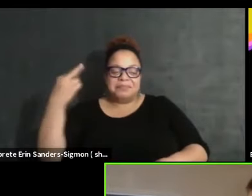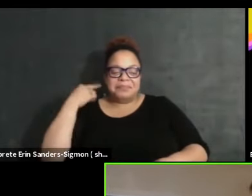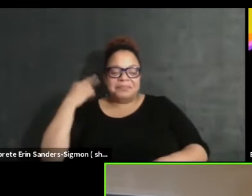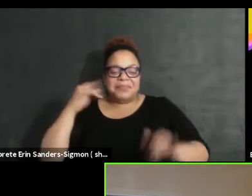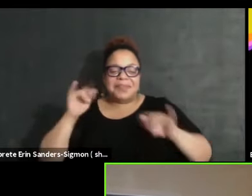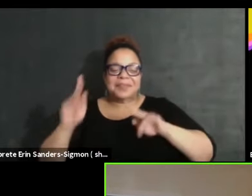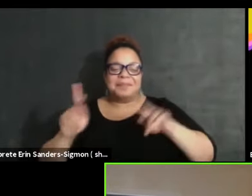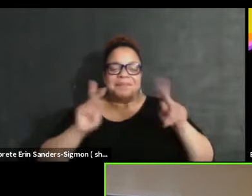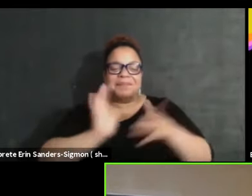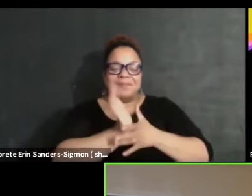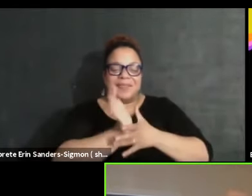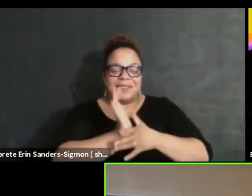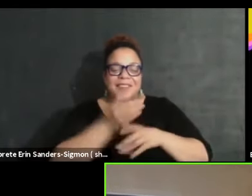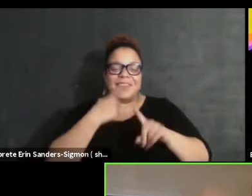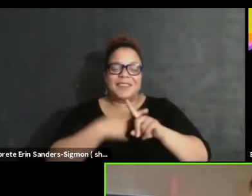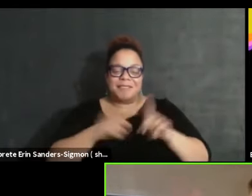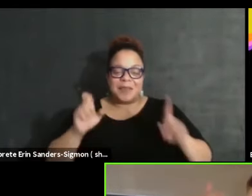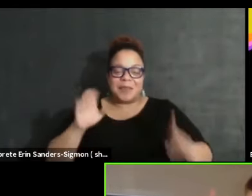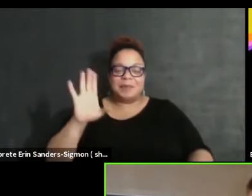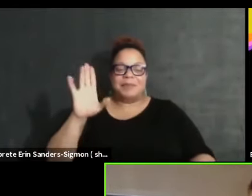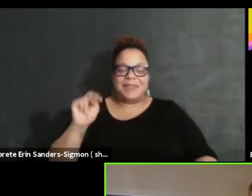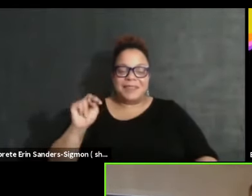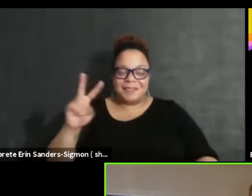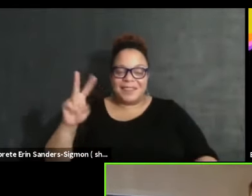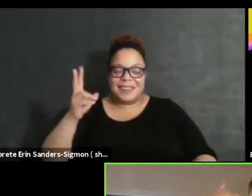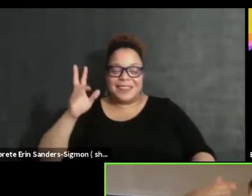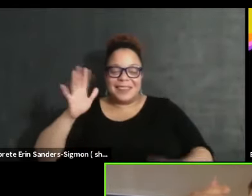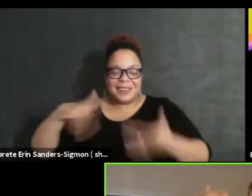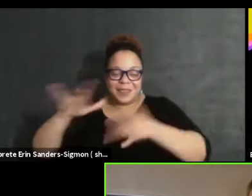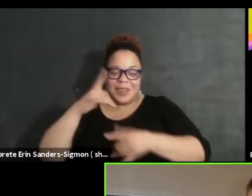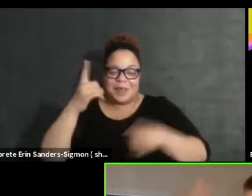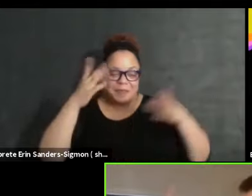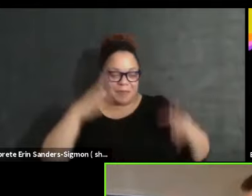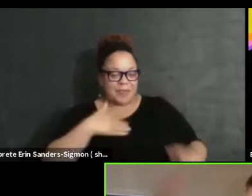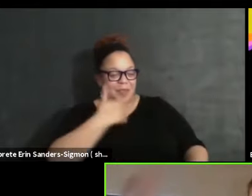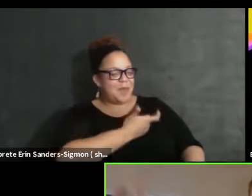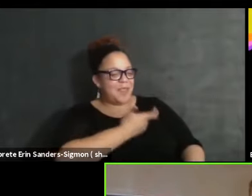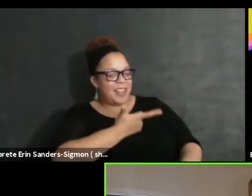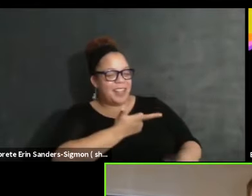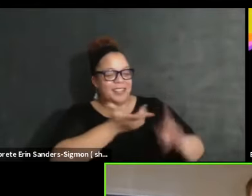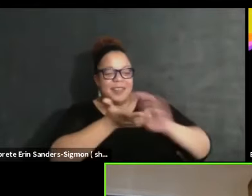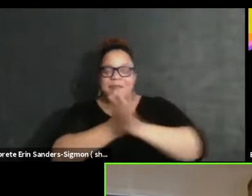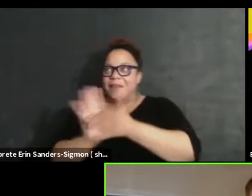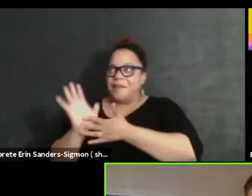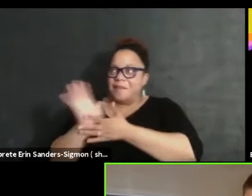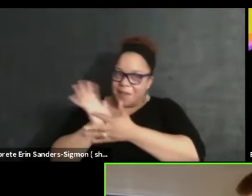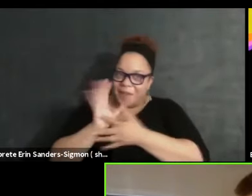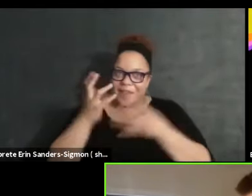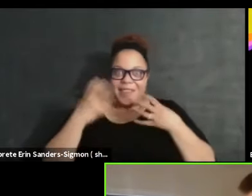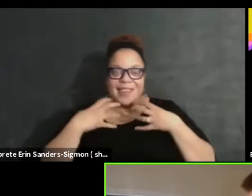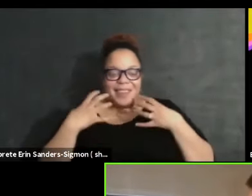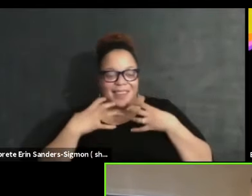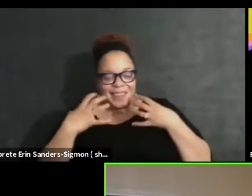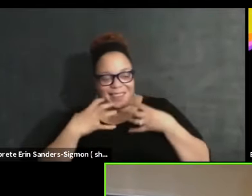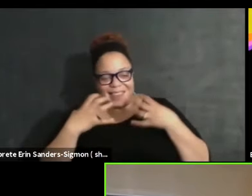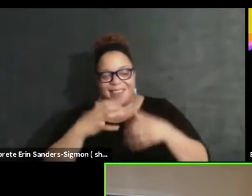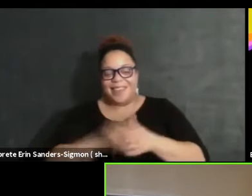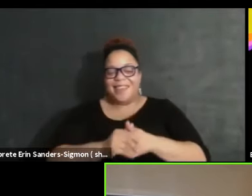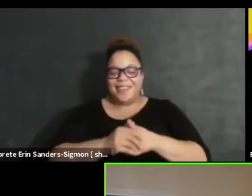producers saw that made that happen. And from there came 10 plus years of me and David's work